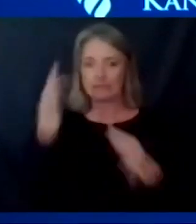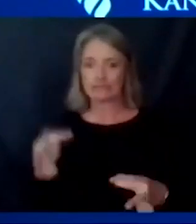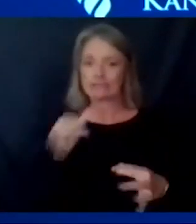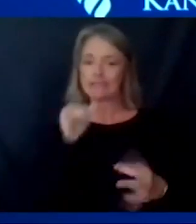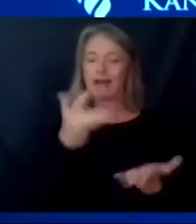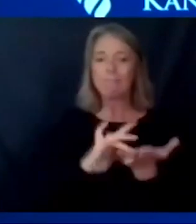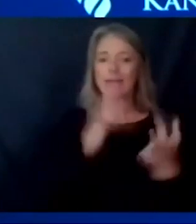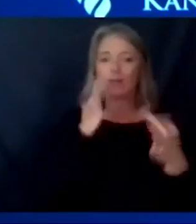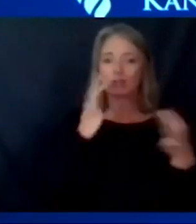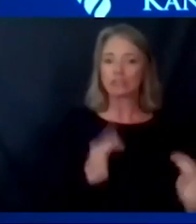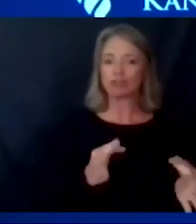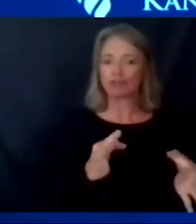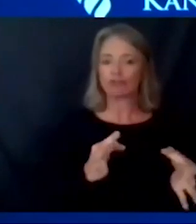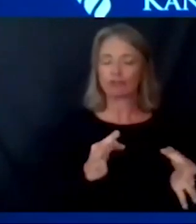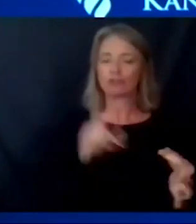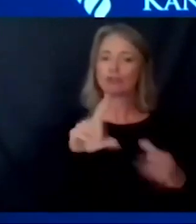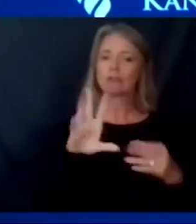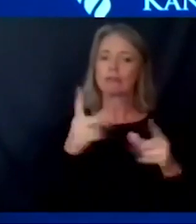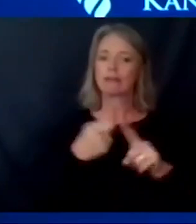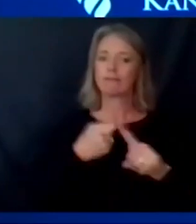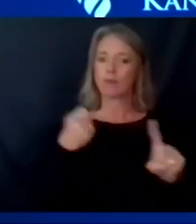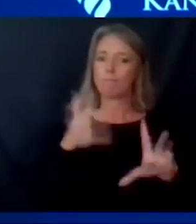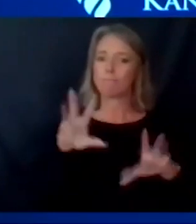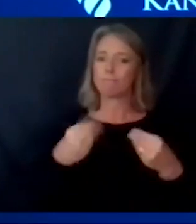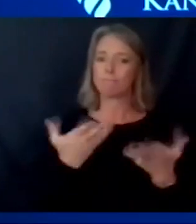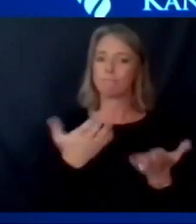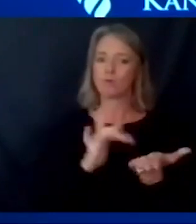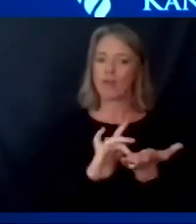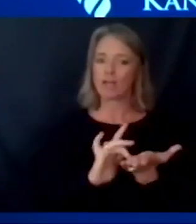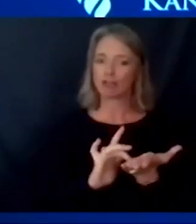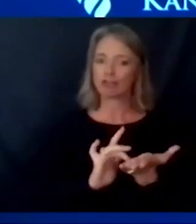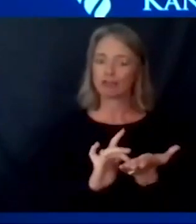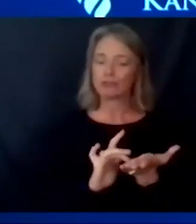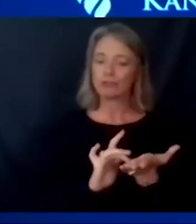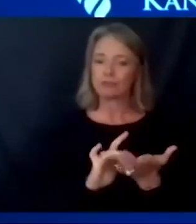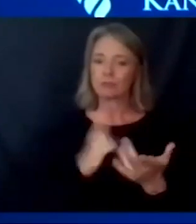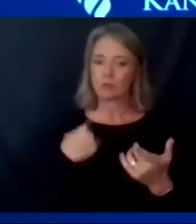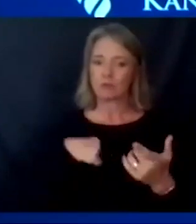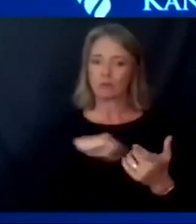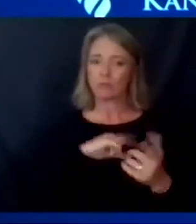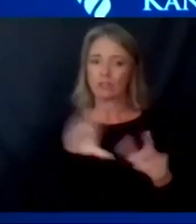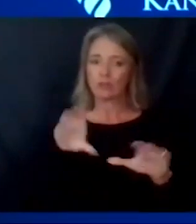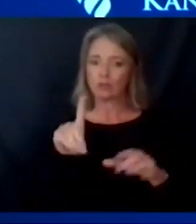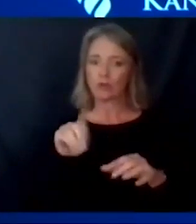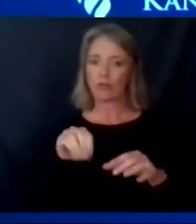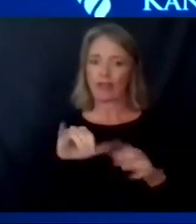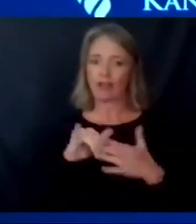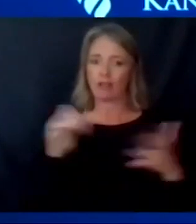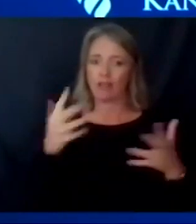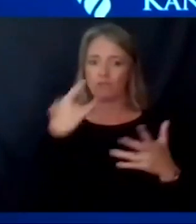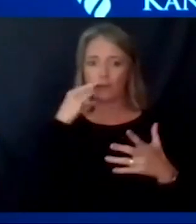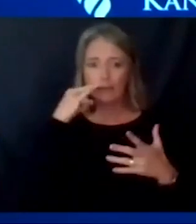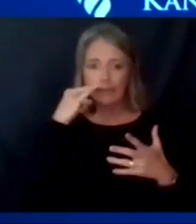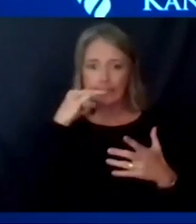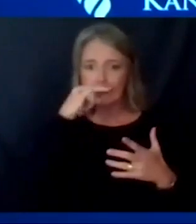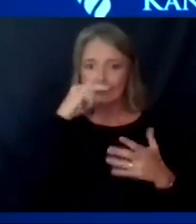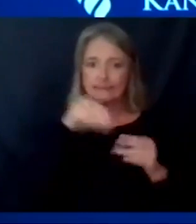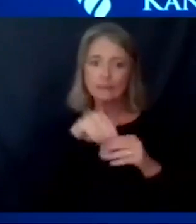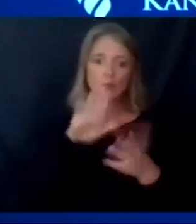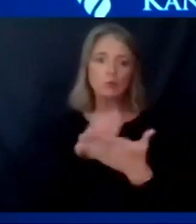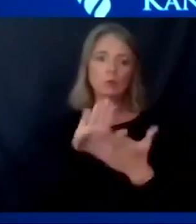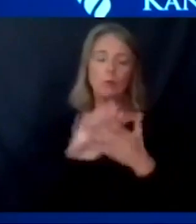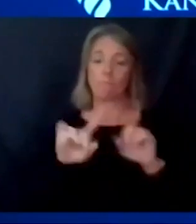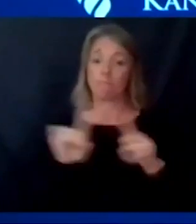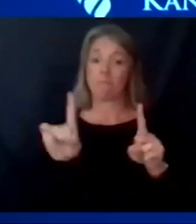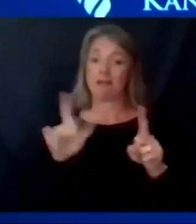medical provider. And obviously we do that a lot for kids in schools. And I think to be honest, let's